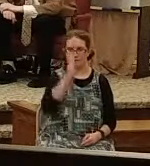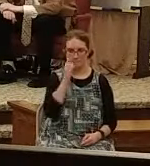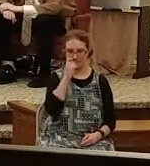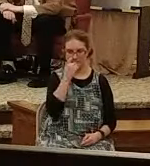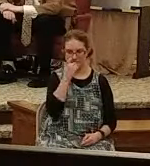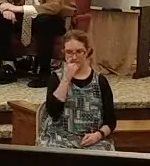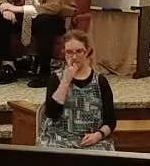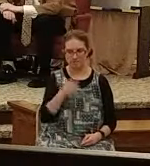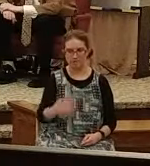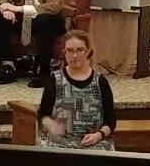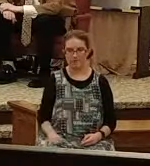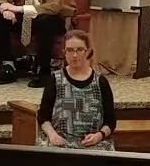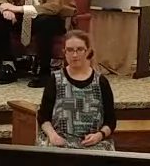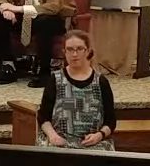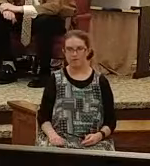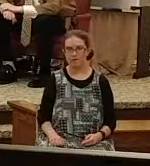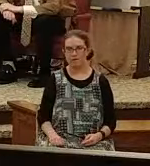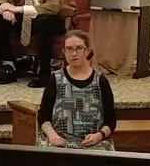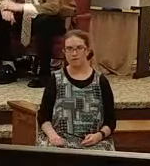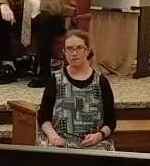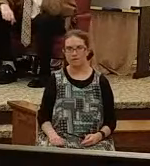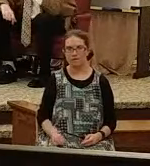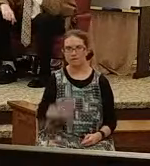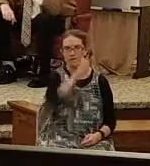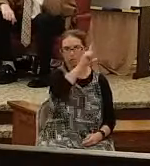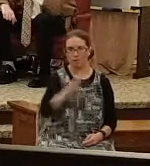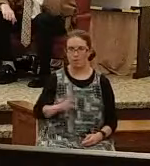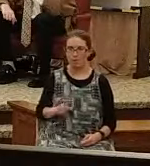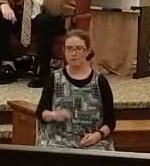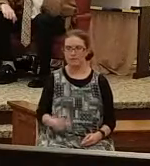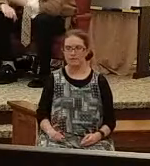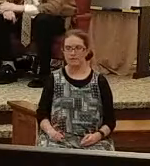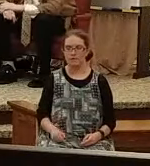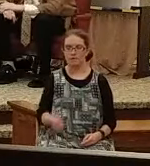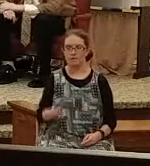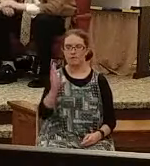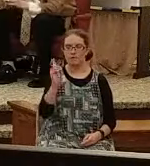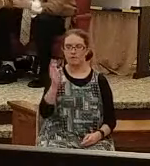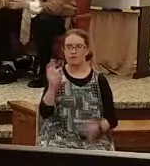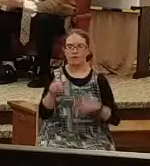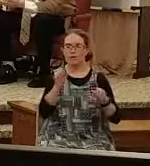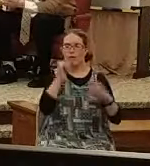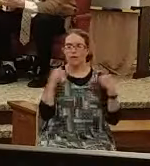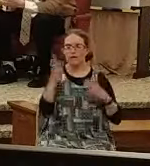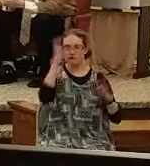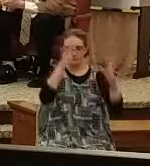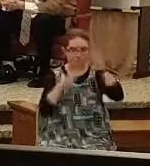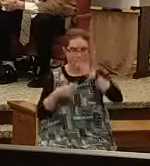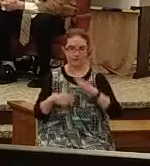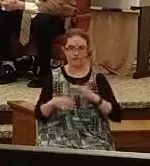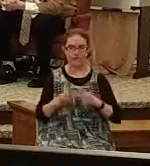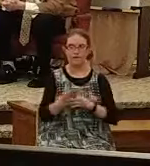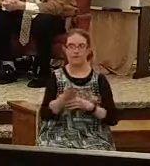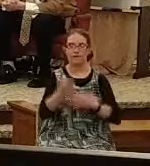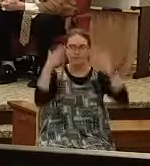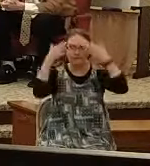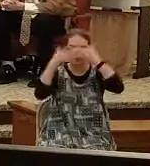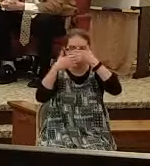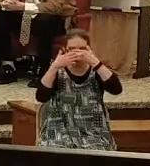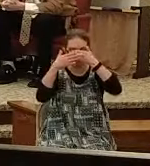Woo, hallelujah. When your footsteps are ordered of the Lord, amen, you don't have to worry. You can walk through the darkest